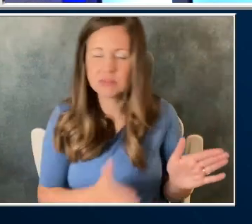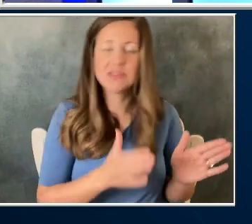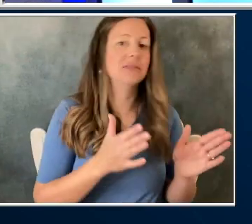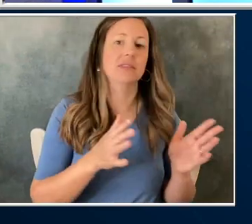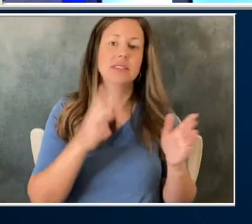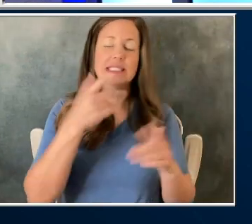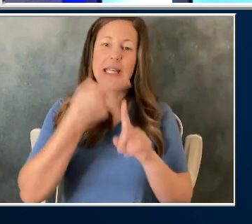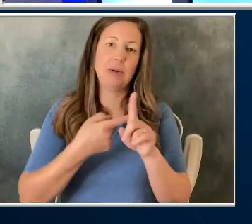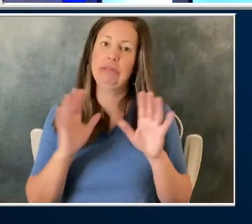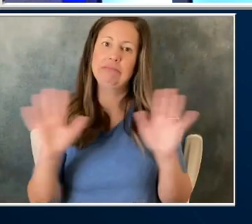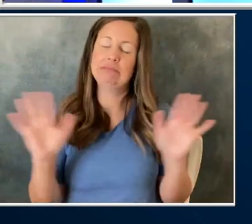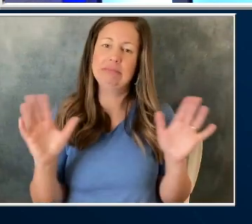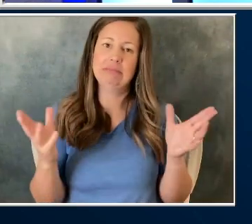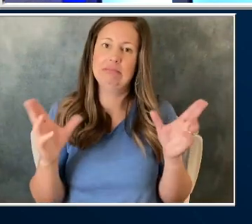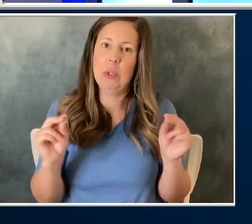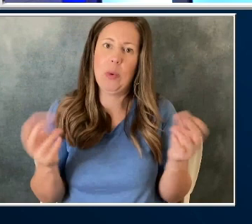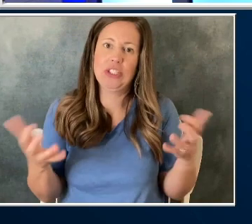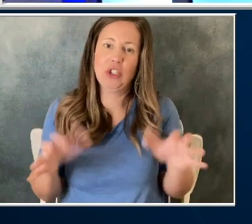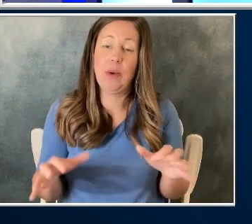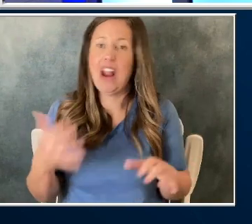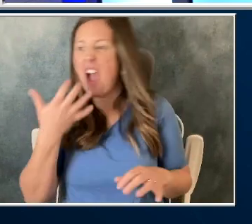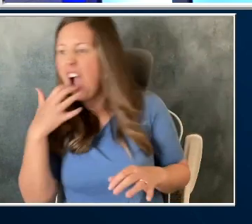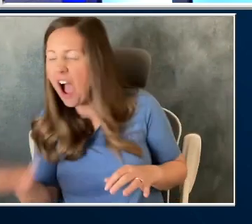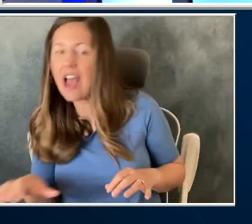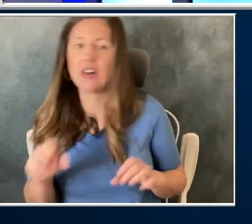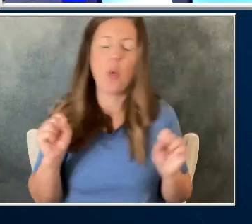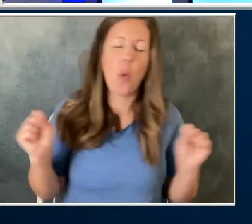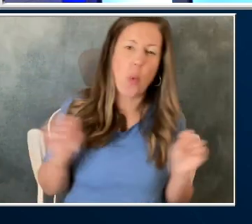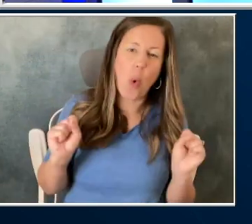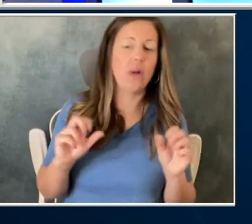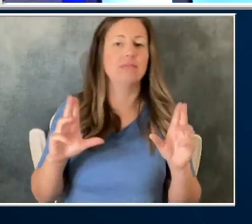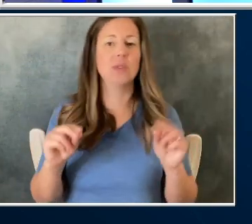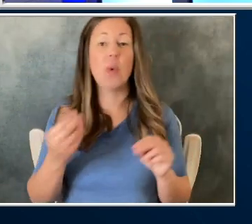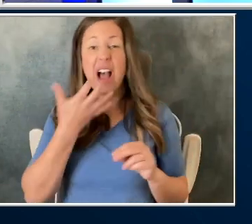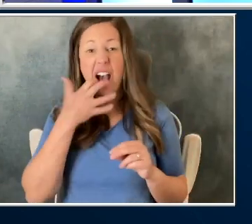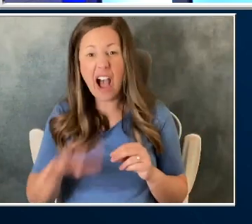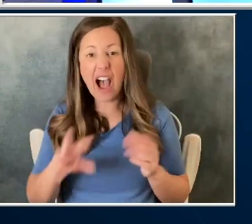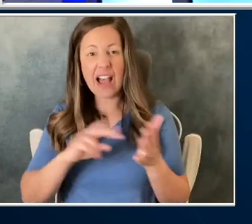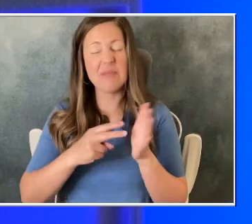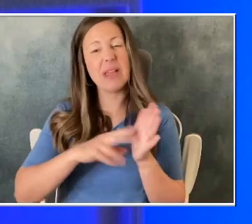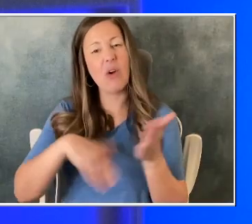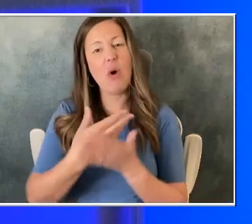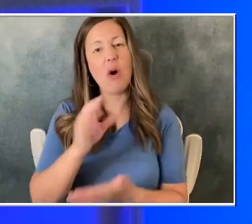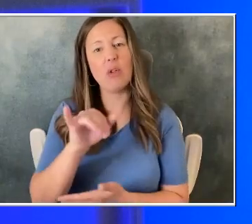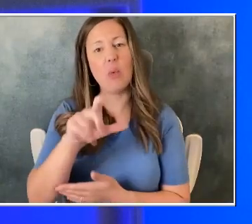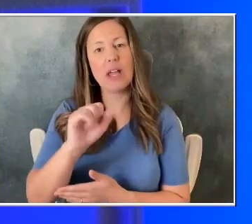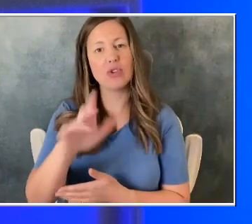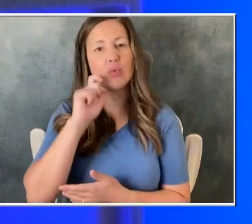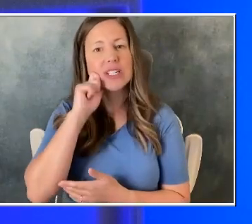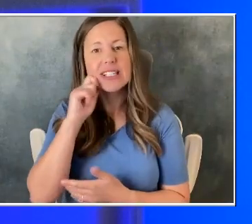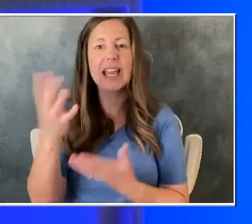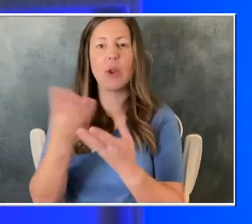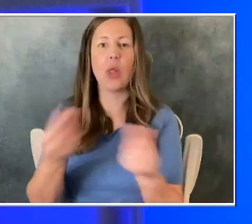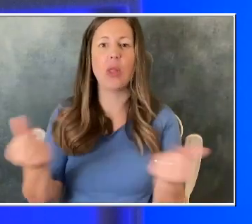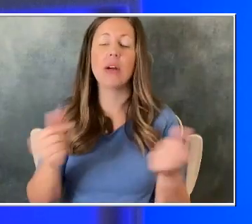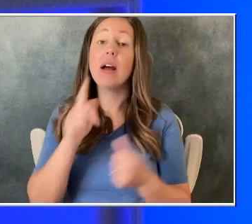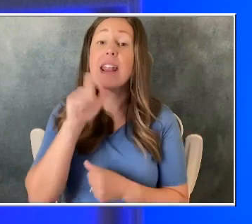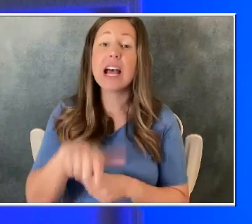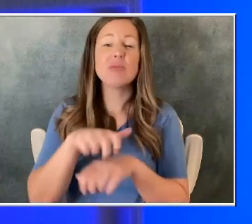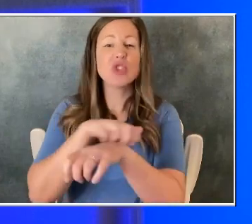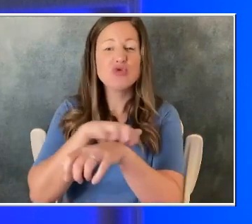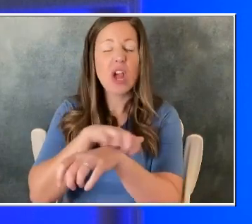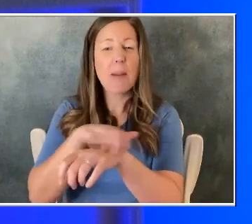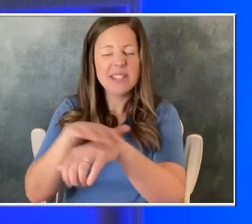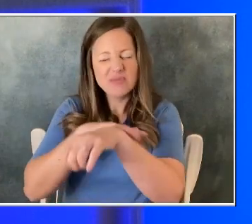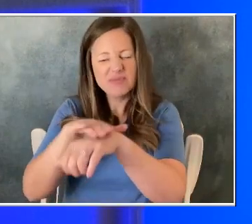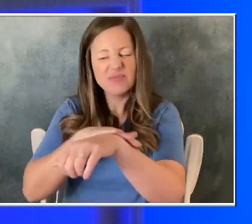So you don't want the definitely not hot showers because that strips all the oils from your skin. You're not supposed to be scrubbing your skin. A